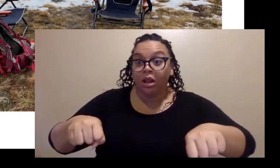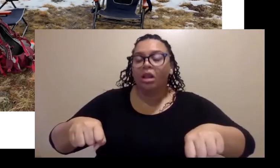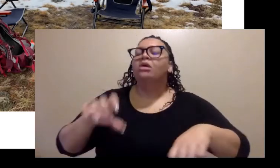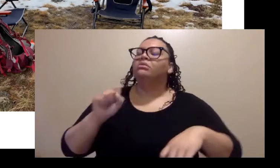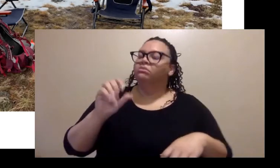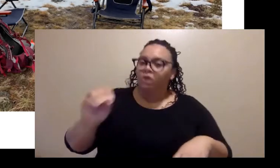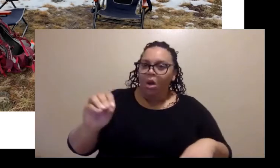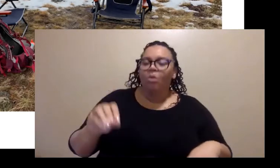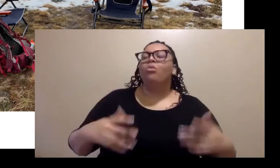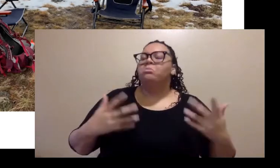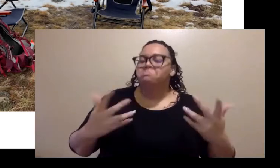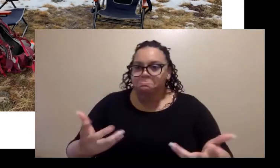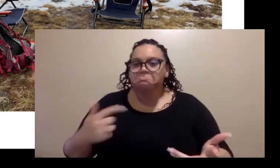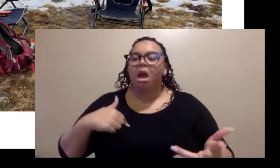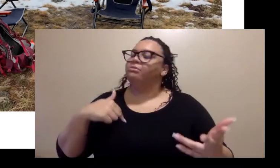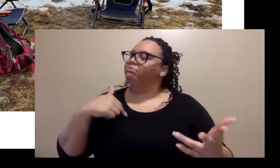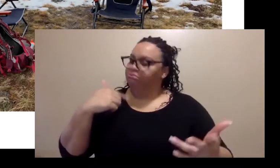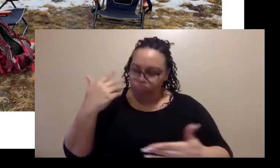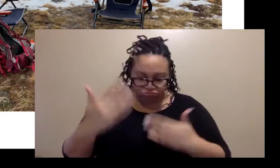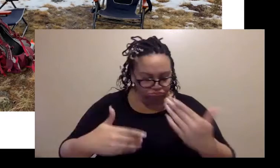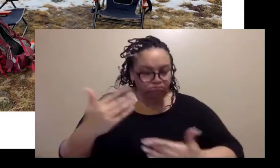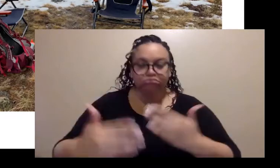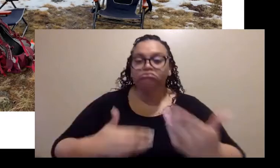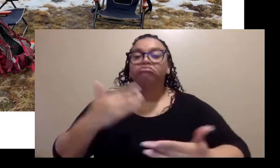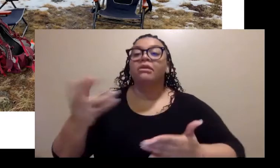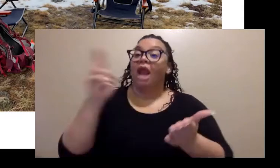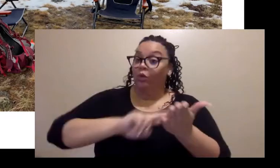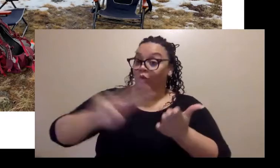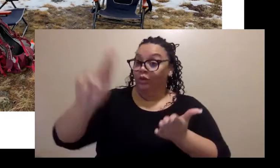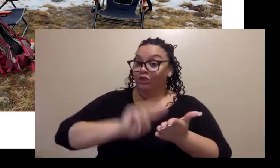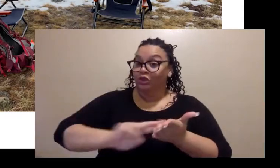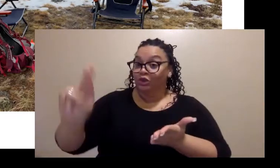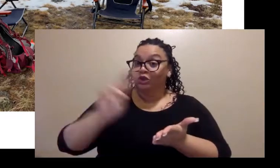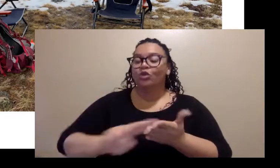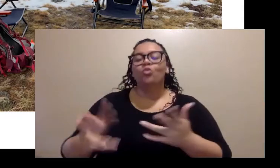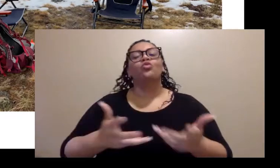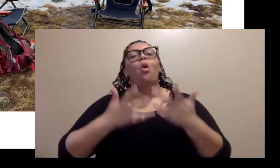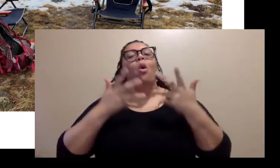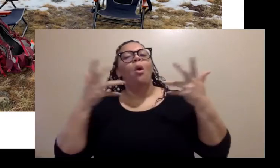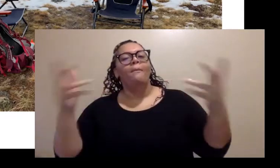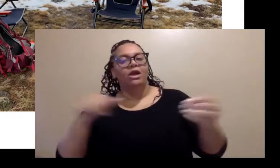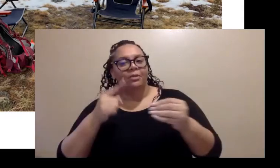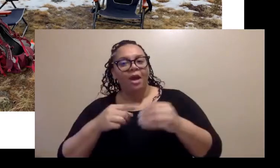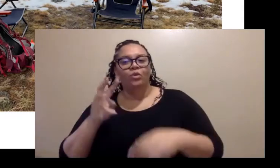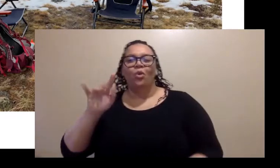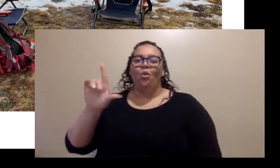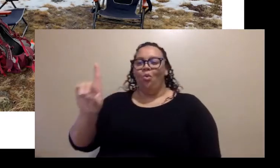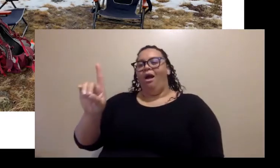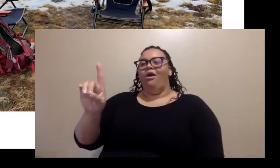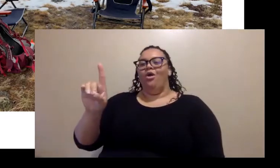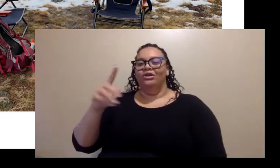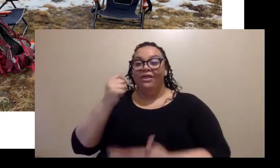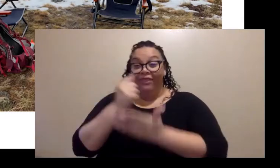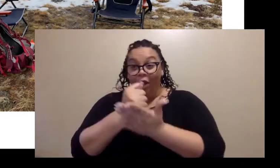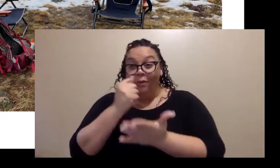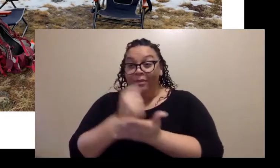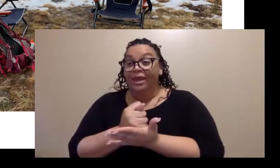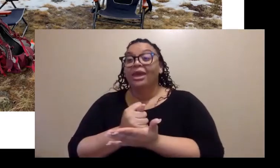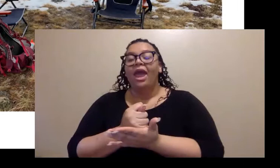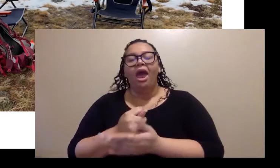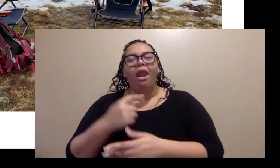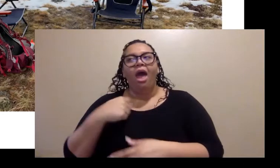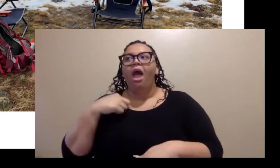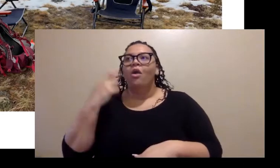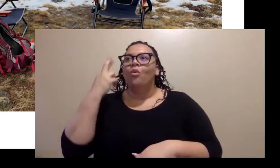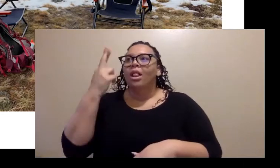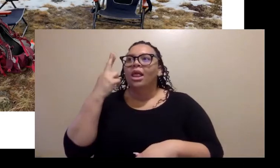so I went ahead and researched so much about wilderness therapy and found out that it is an entire